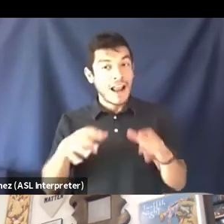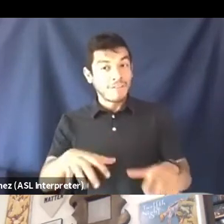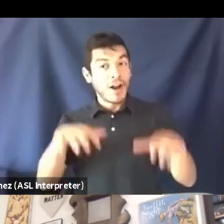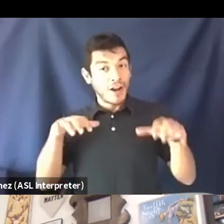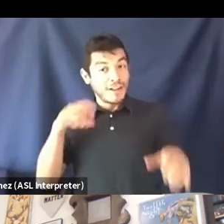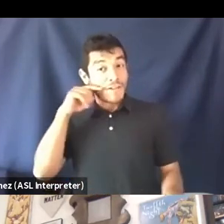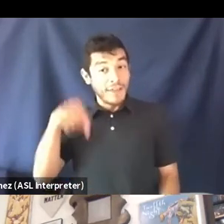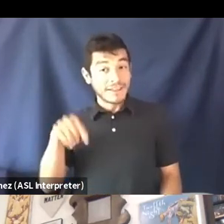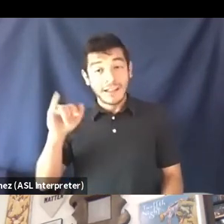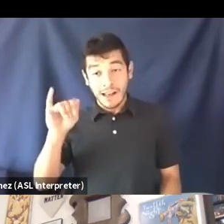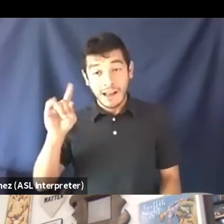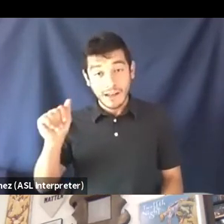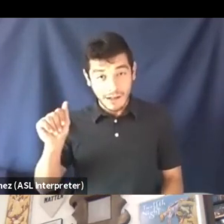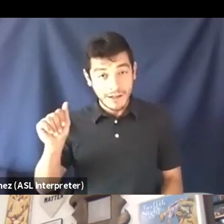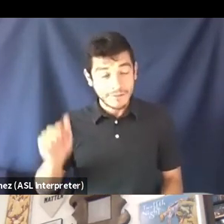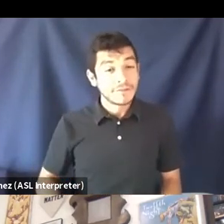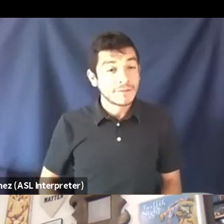and